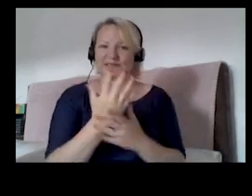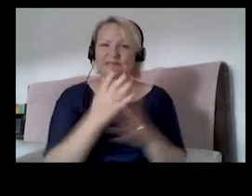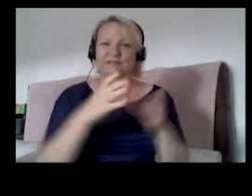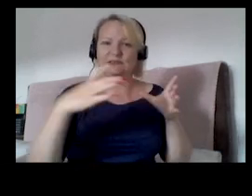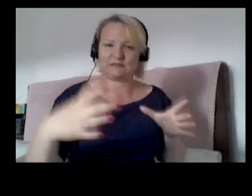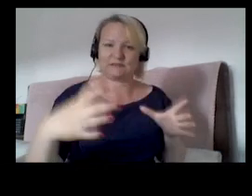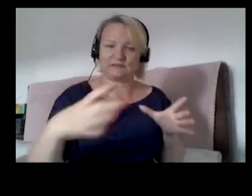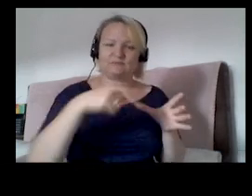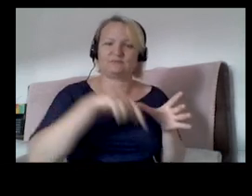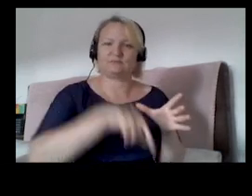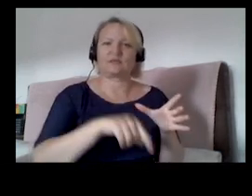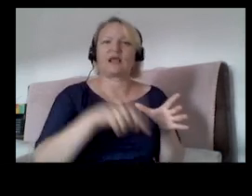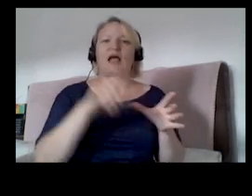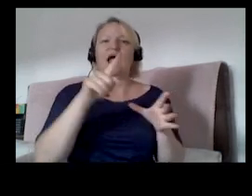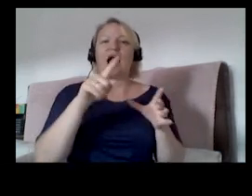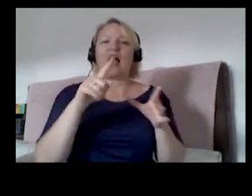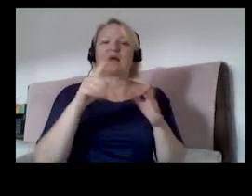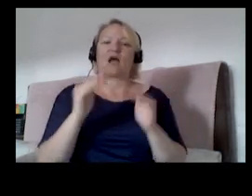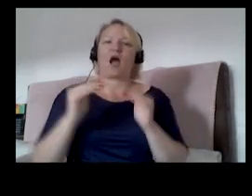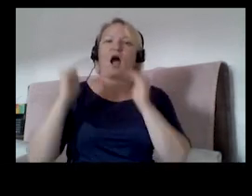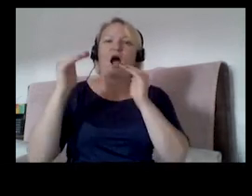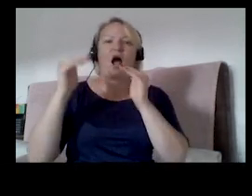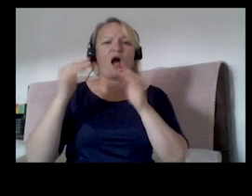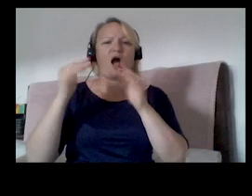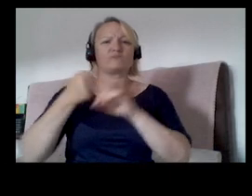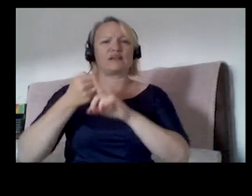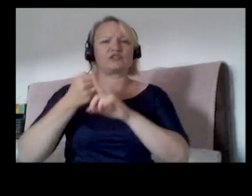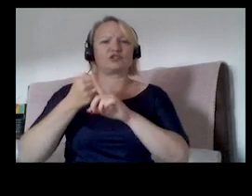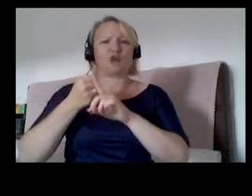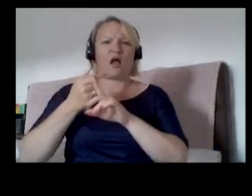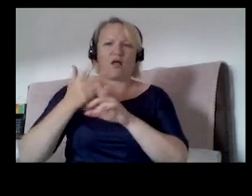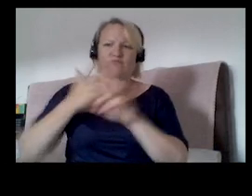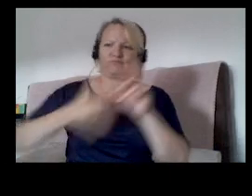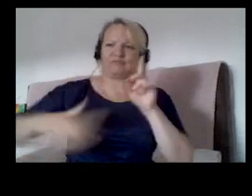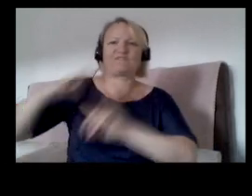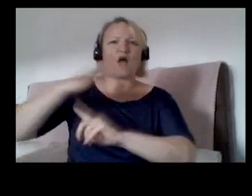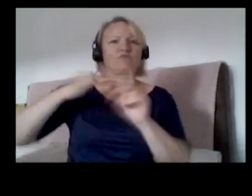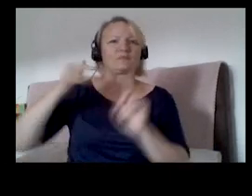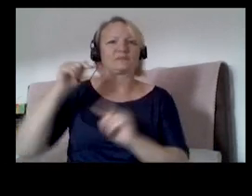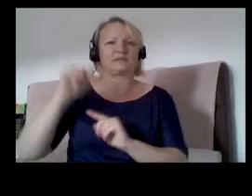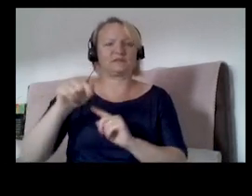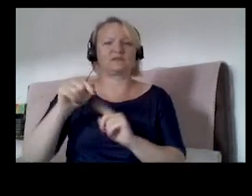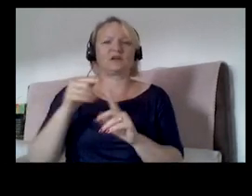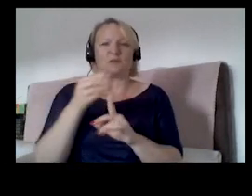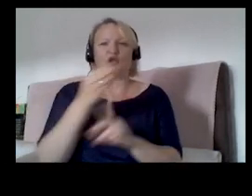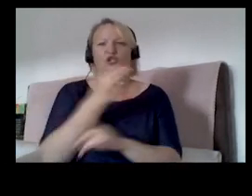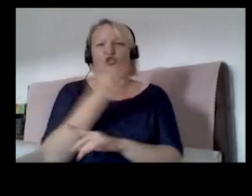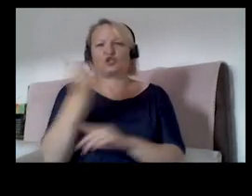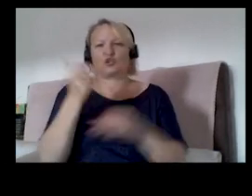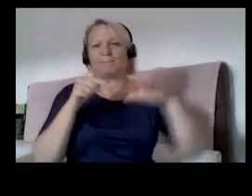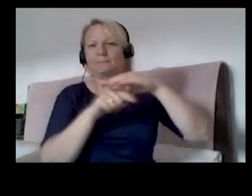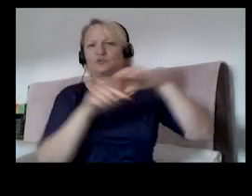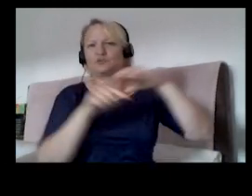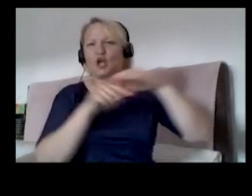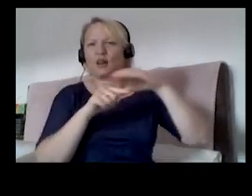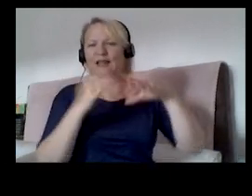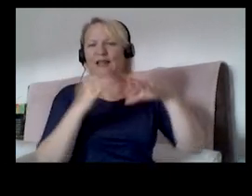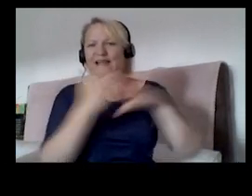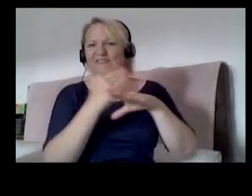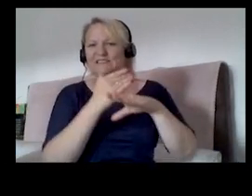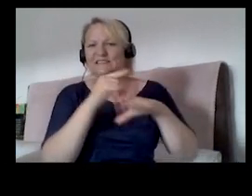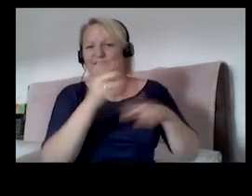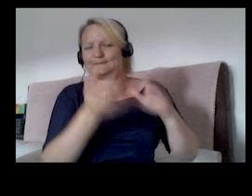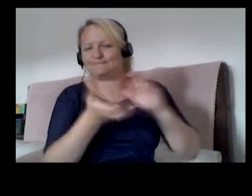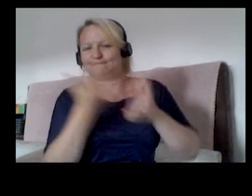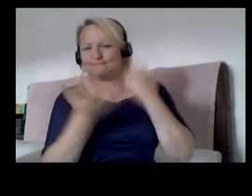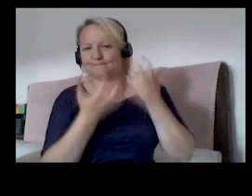plant, hyperbaric facilities allowing specialist workers to remain in high-pressure compressed air environments, which would be necessary